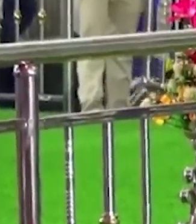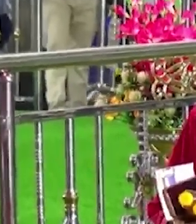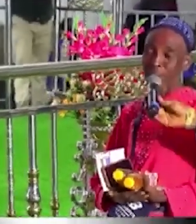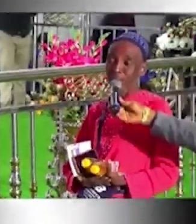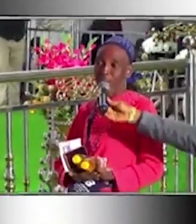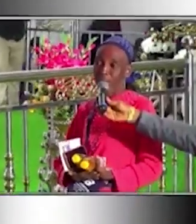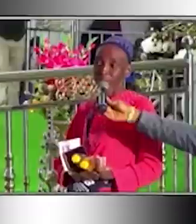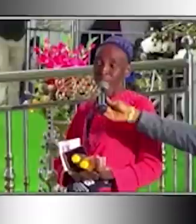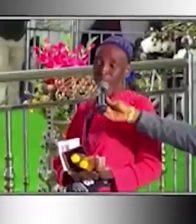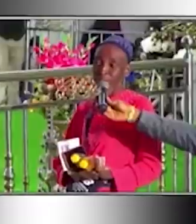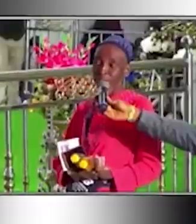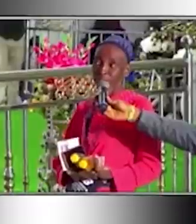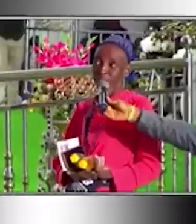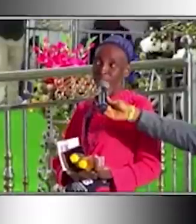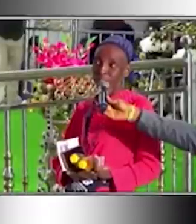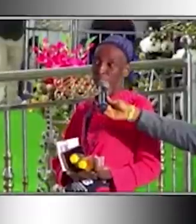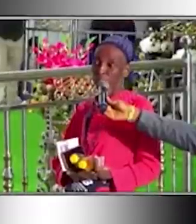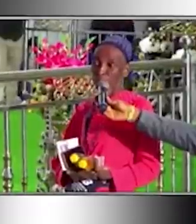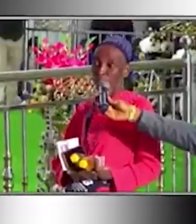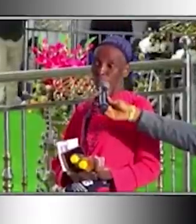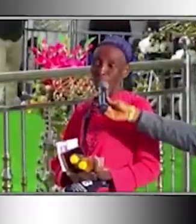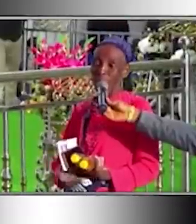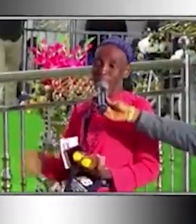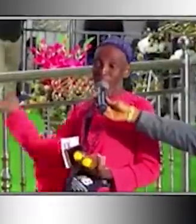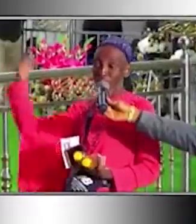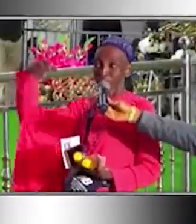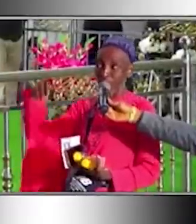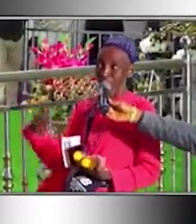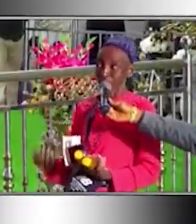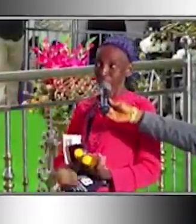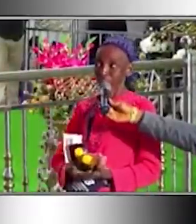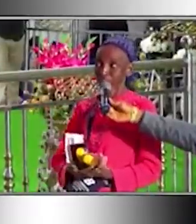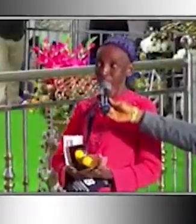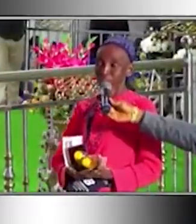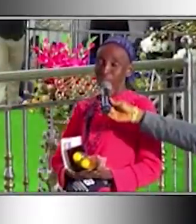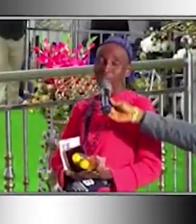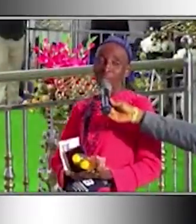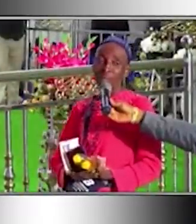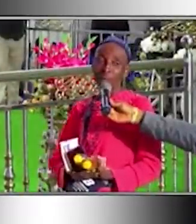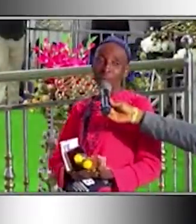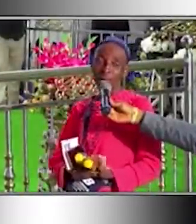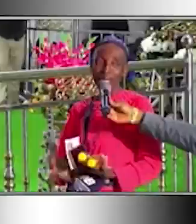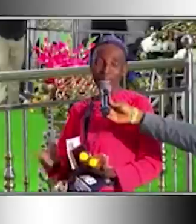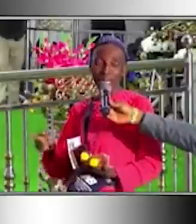Nasarawa State. Yes, sir. You are coming from Nasarawa State. No, Nasarawa. I live there. Okay.